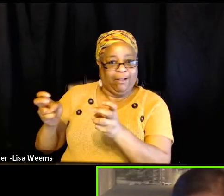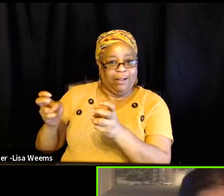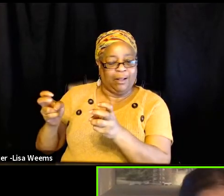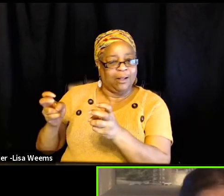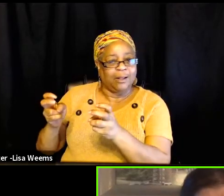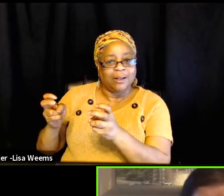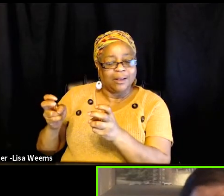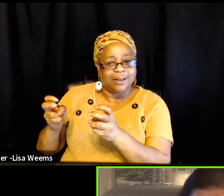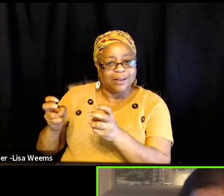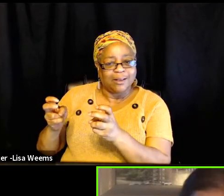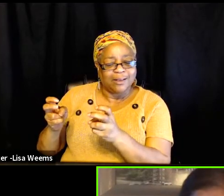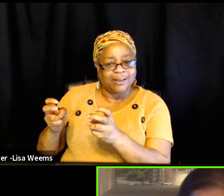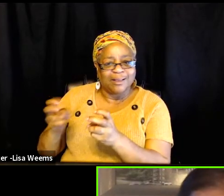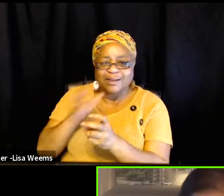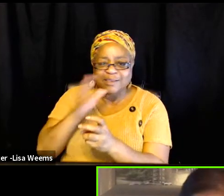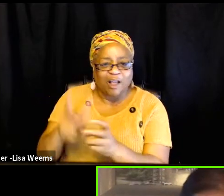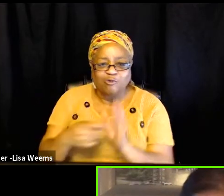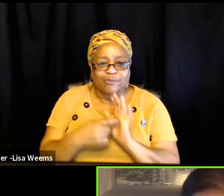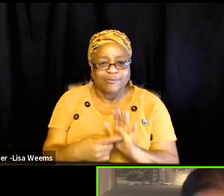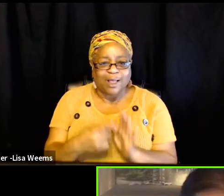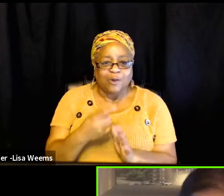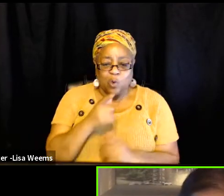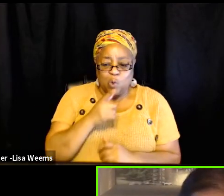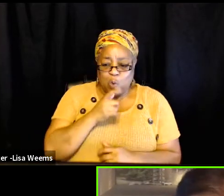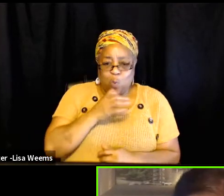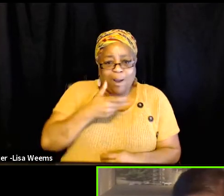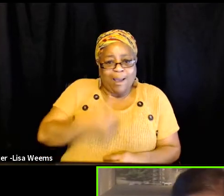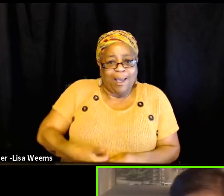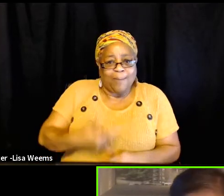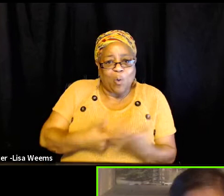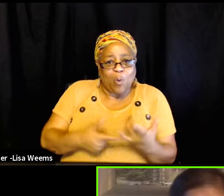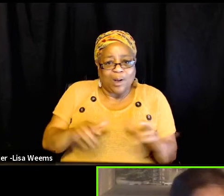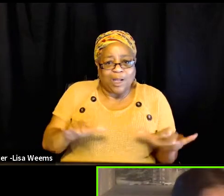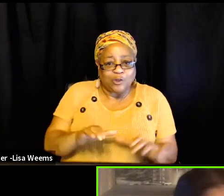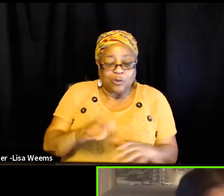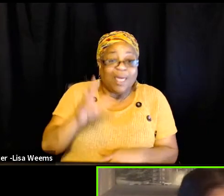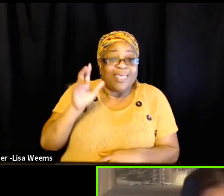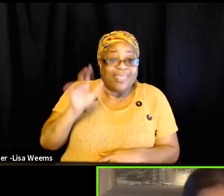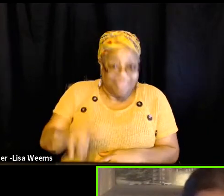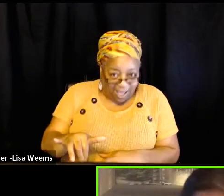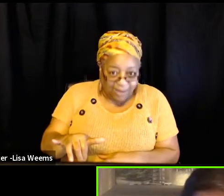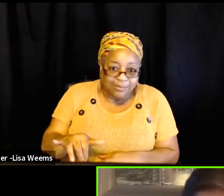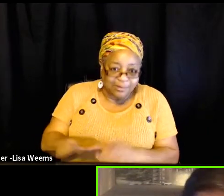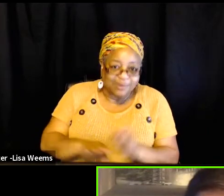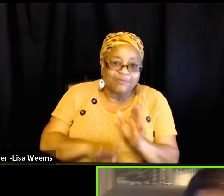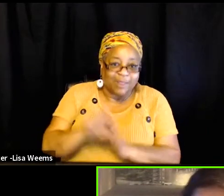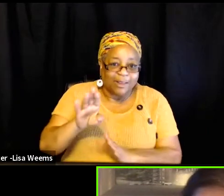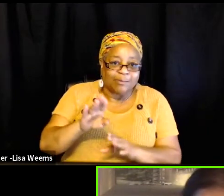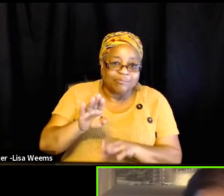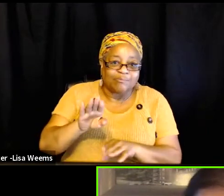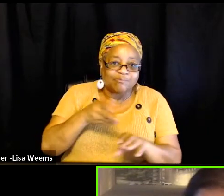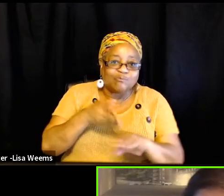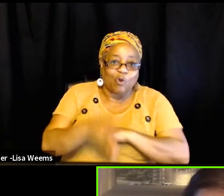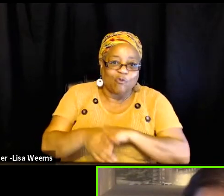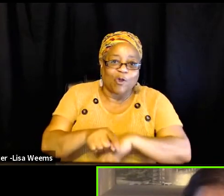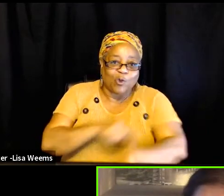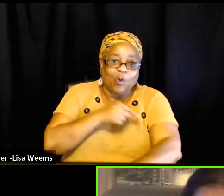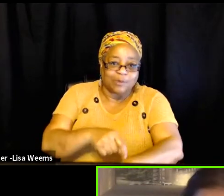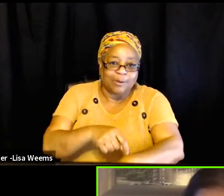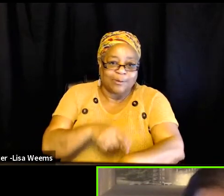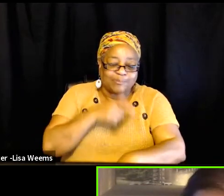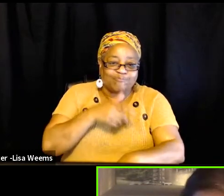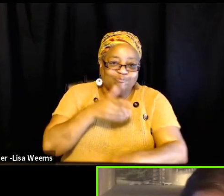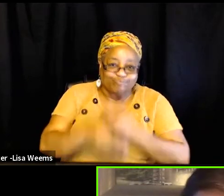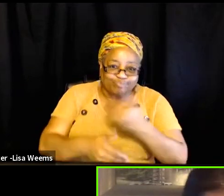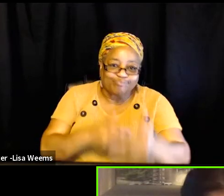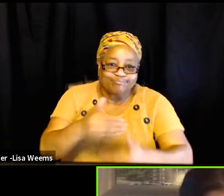to who I am and what I do. And I will say that that has been a long process in my career. And I bring that up because I also, Pablo, I would love to hear you talk